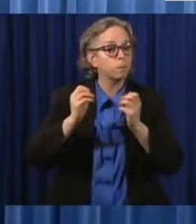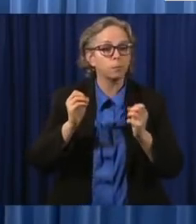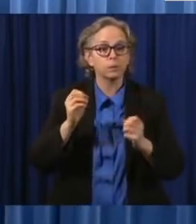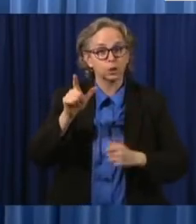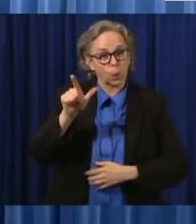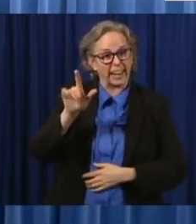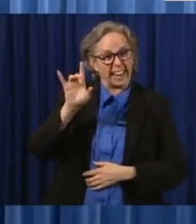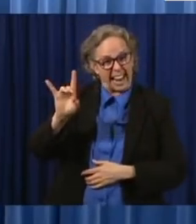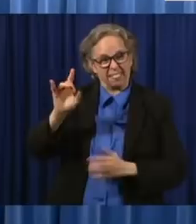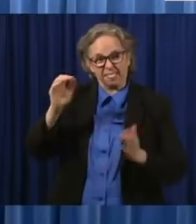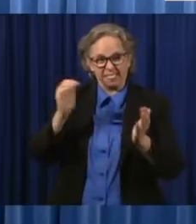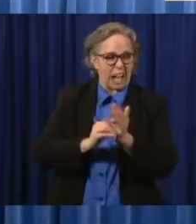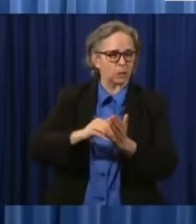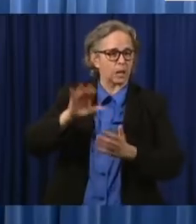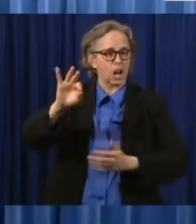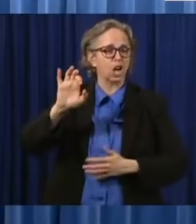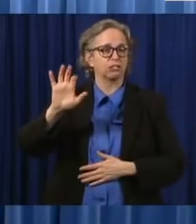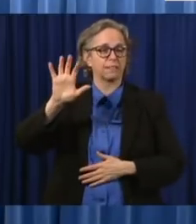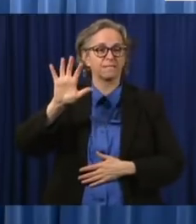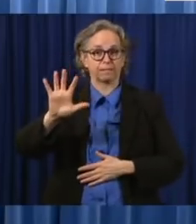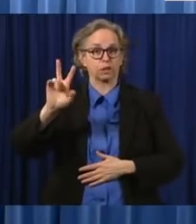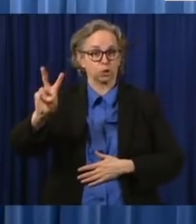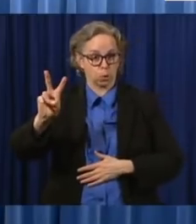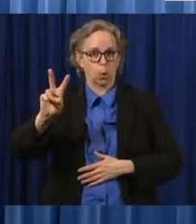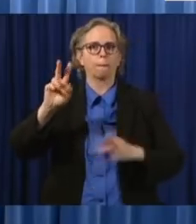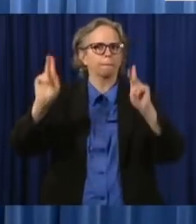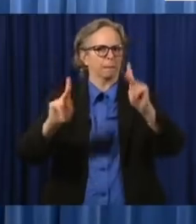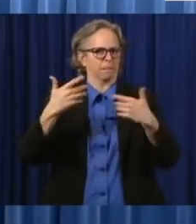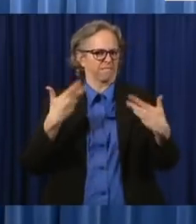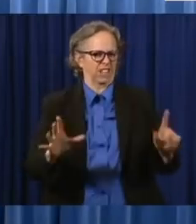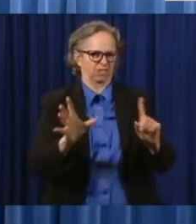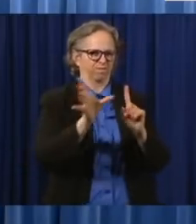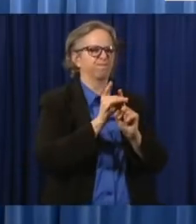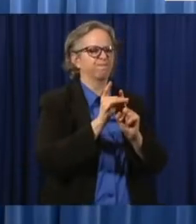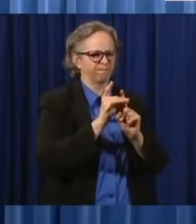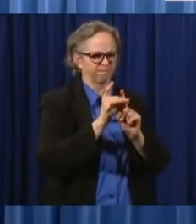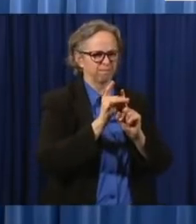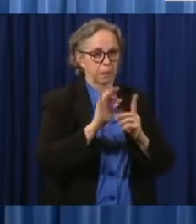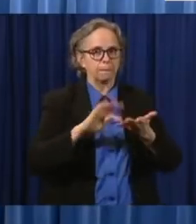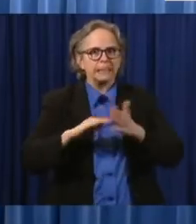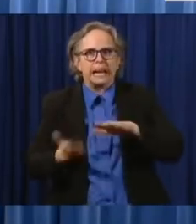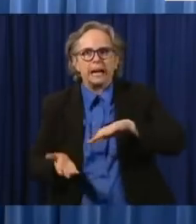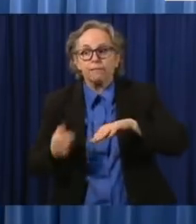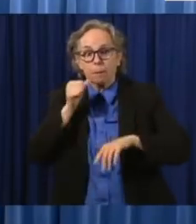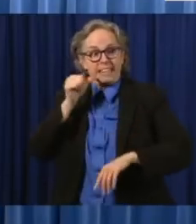28,952 cases of COVID-19. That is an increase of